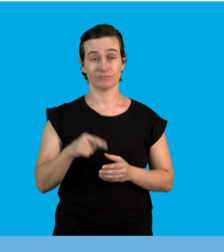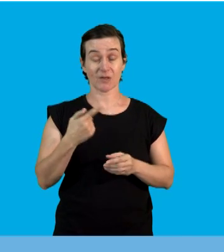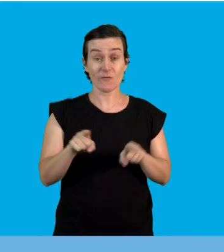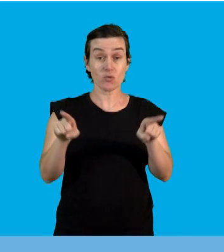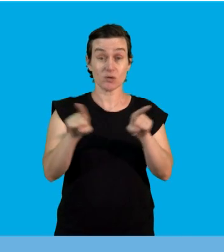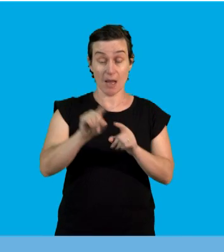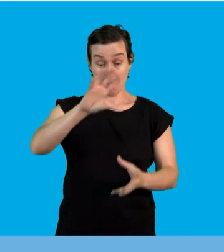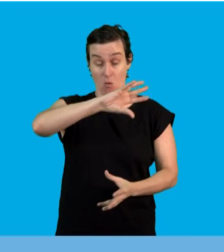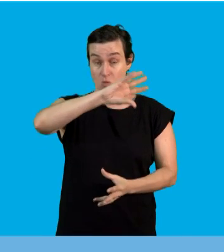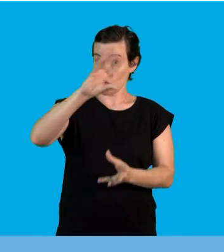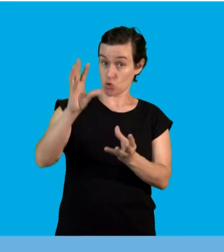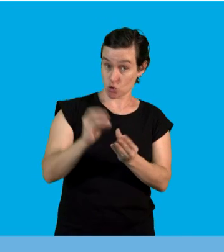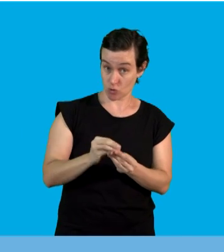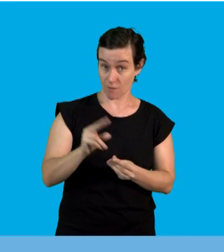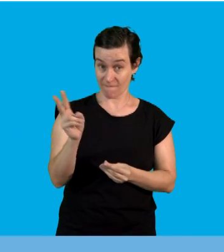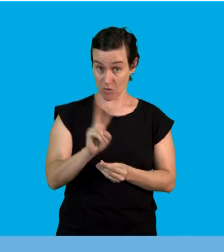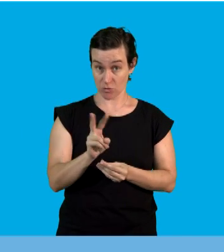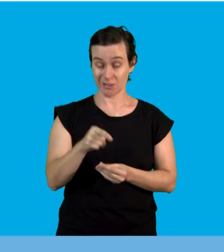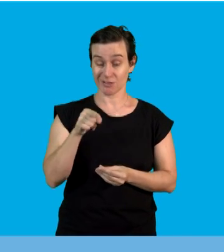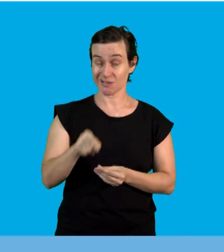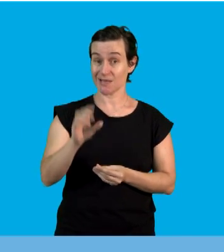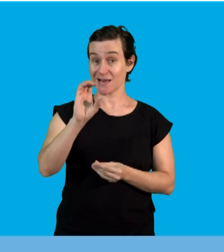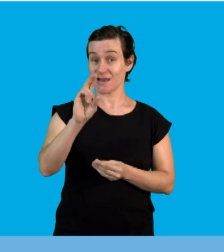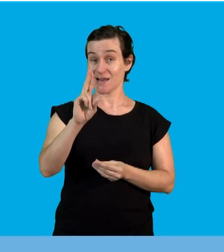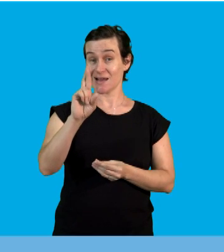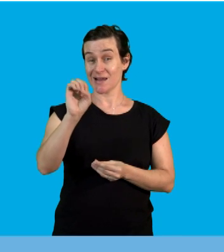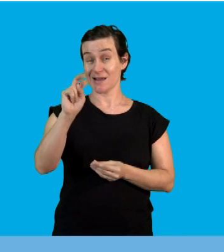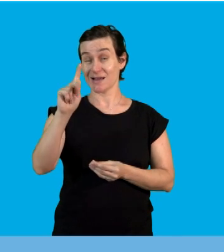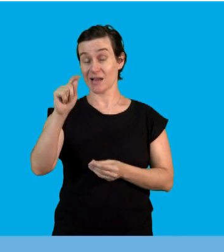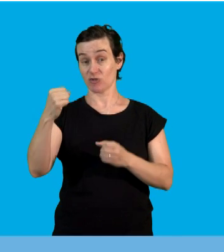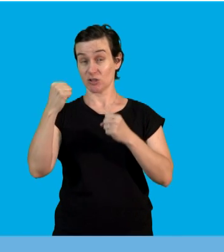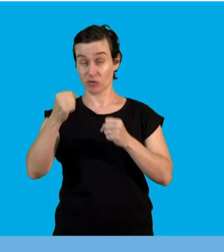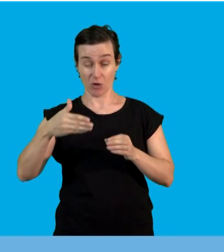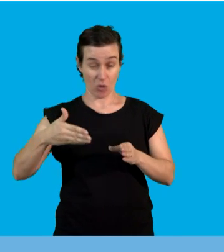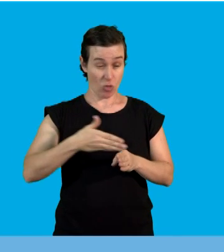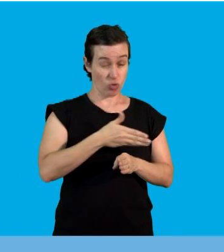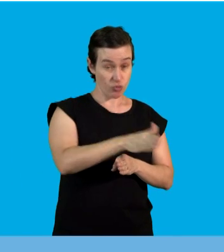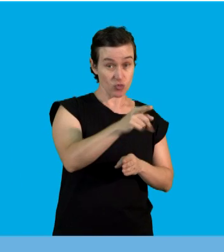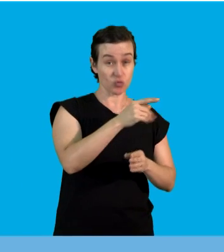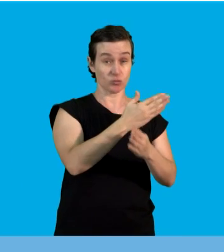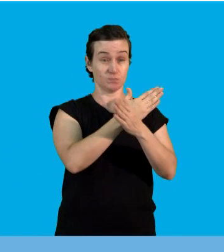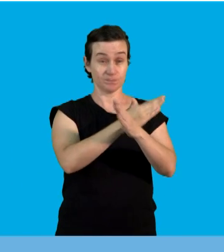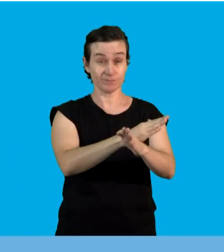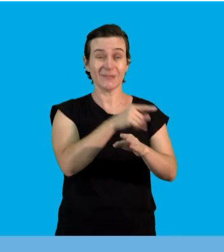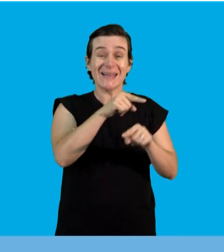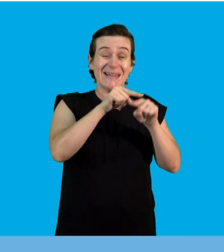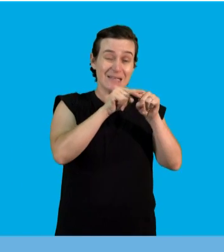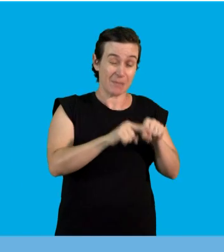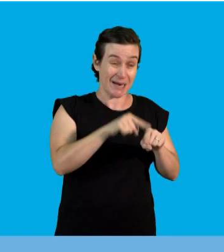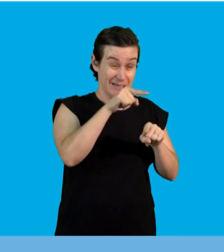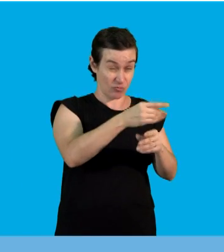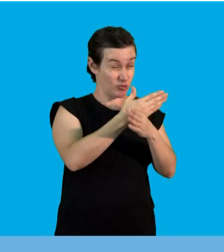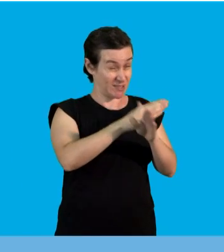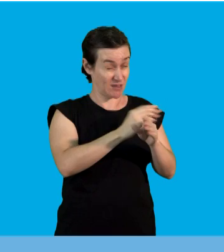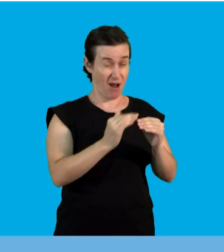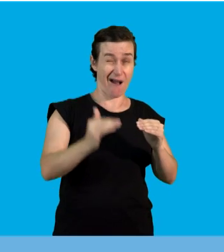total voltage, the current strength through a resistor is therefore inversely proportional to the size of its resistance.